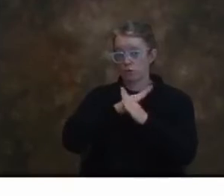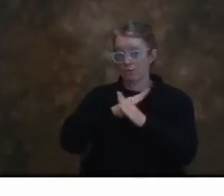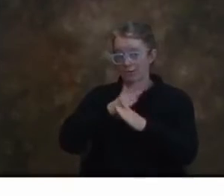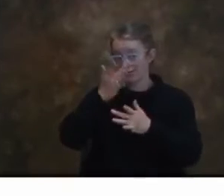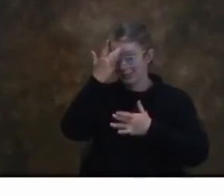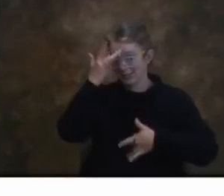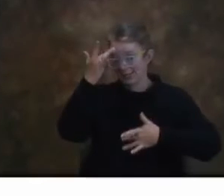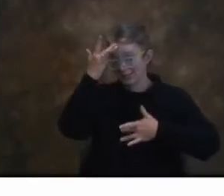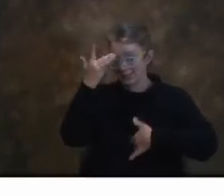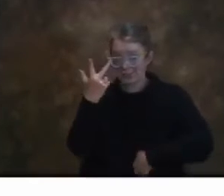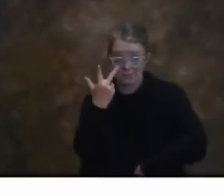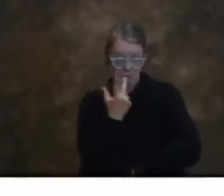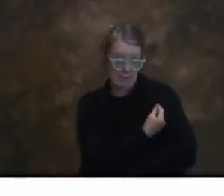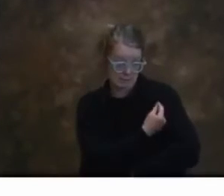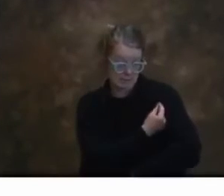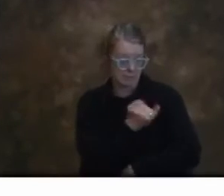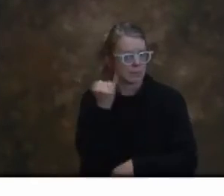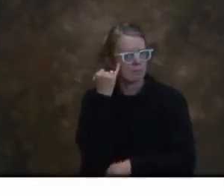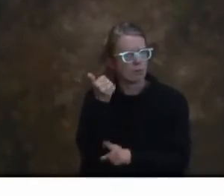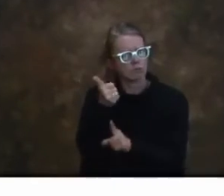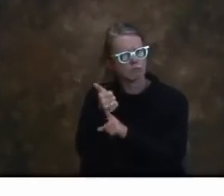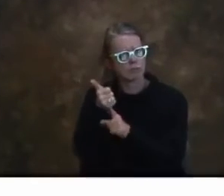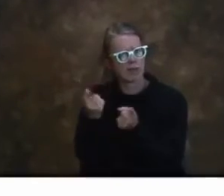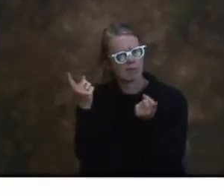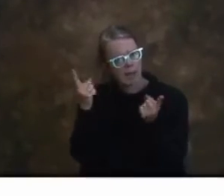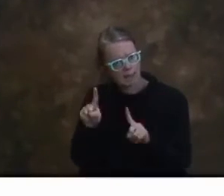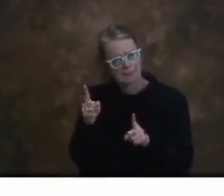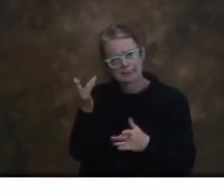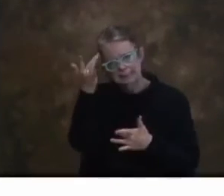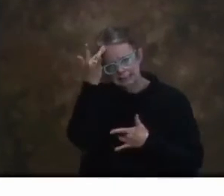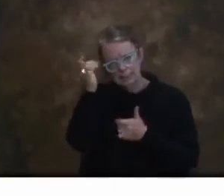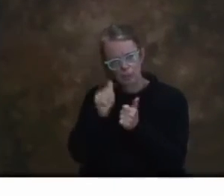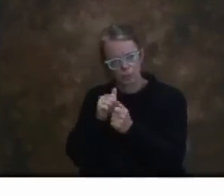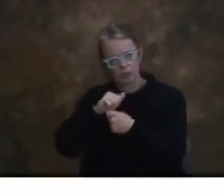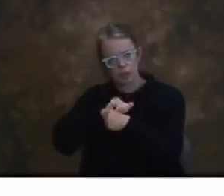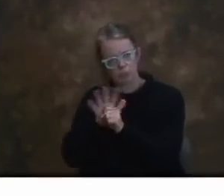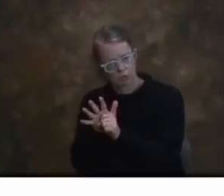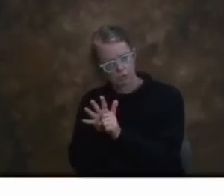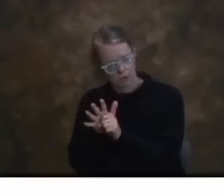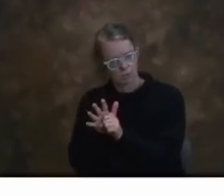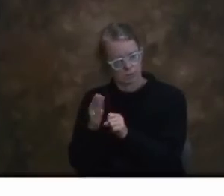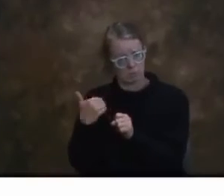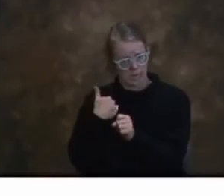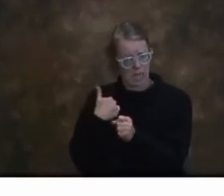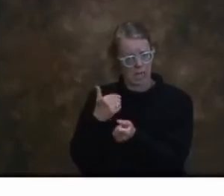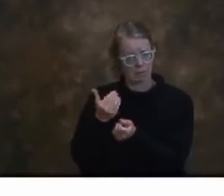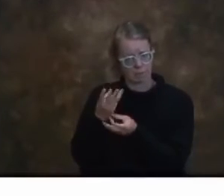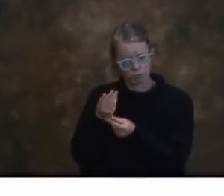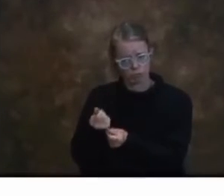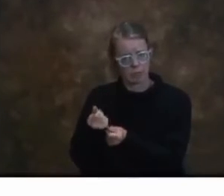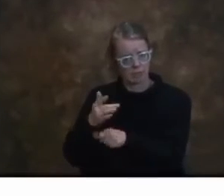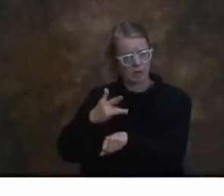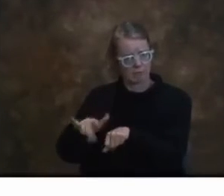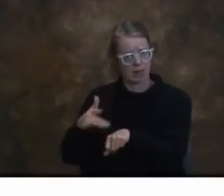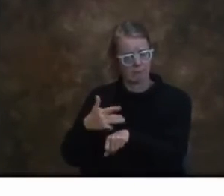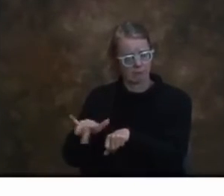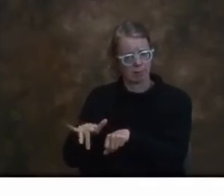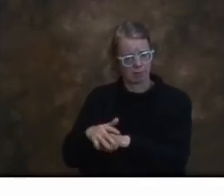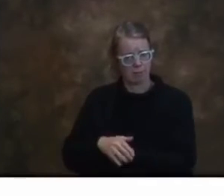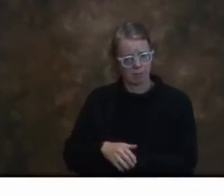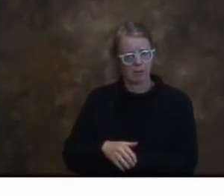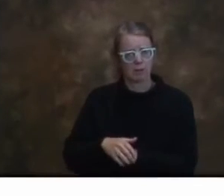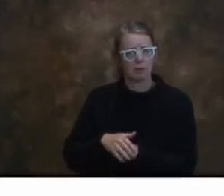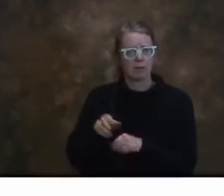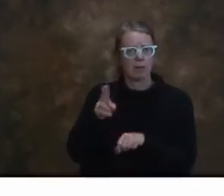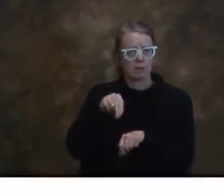illness, if you do contract COVID-19, treatment is available, and including the